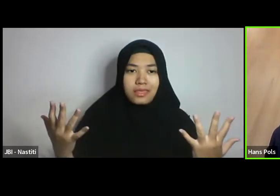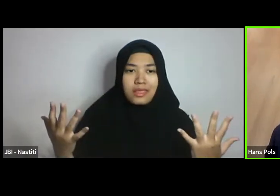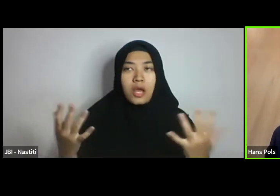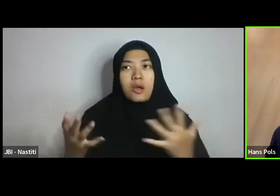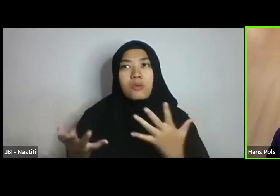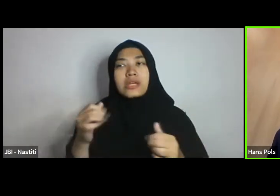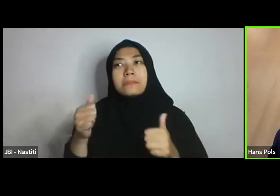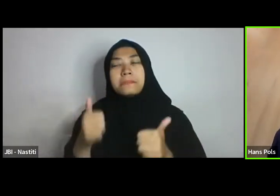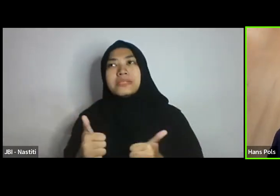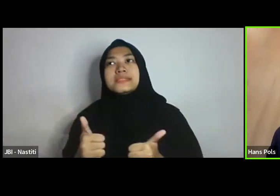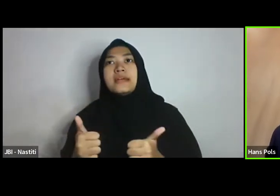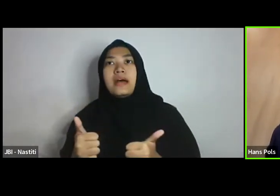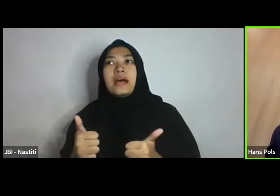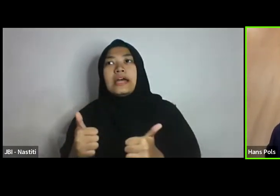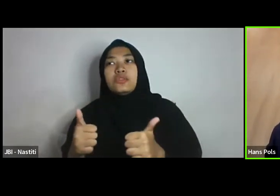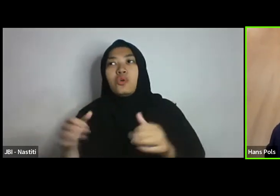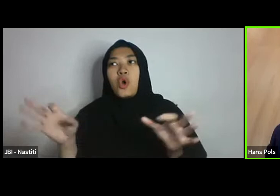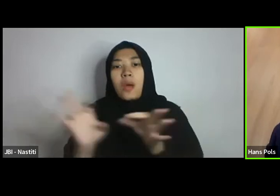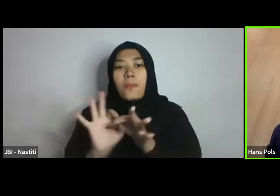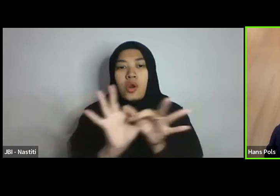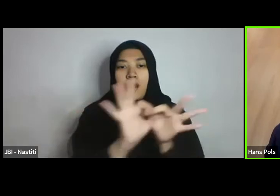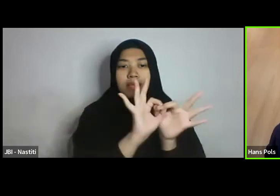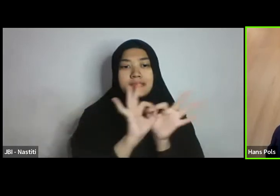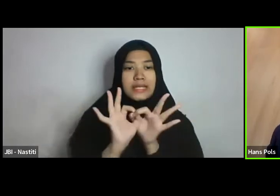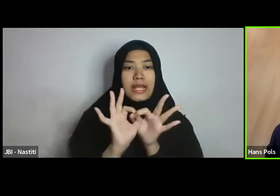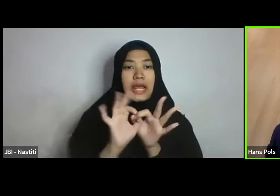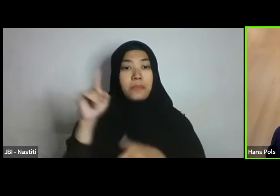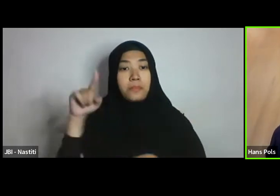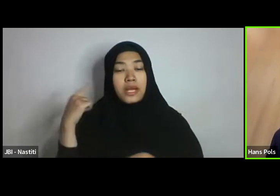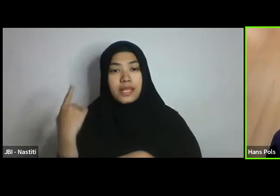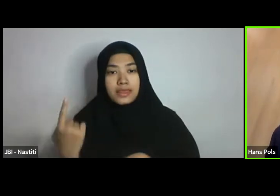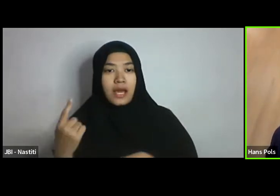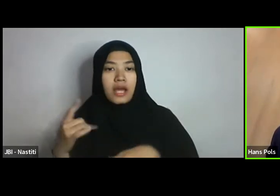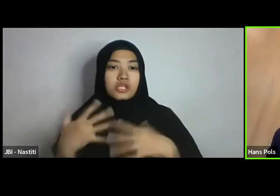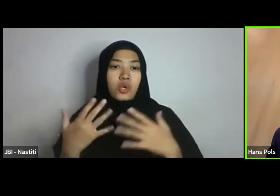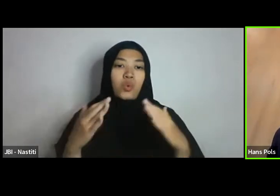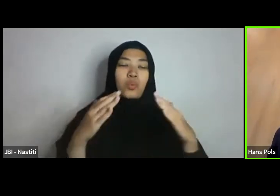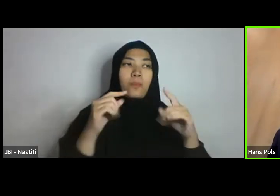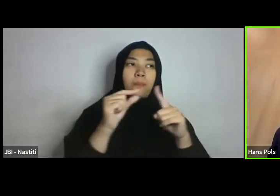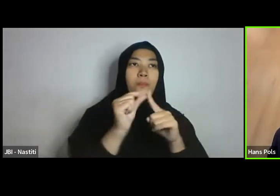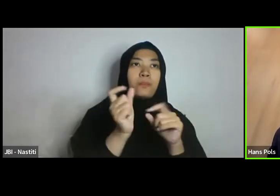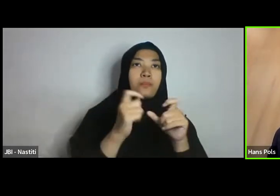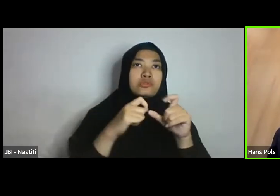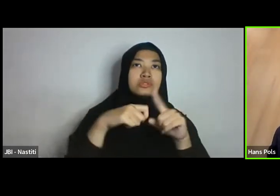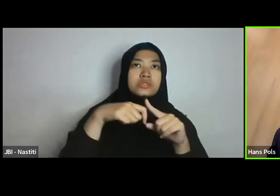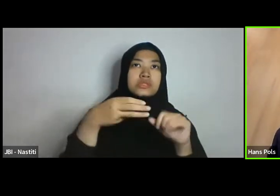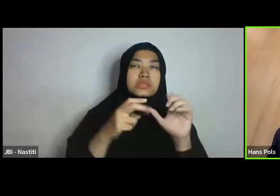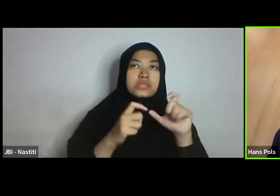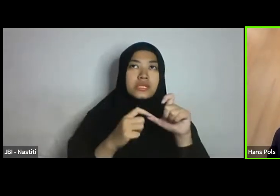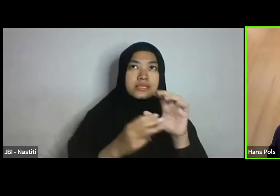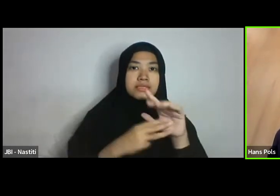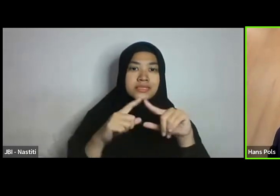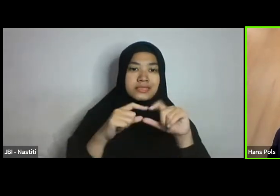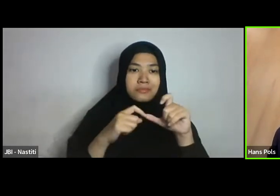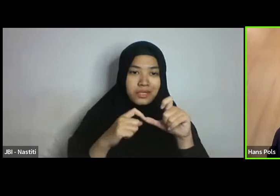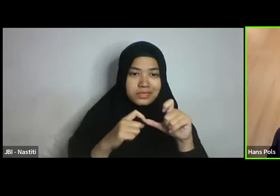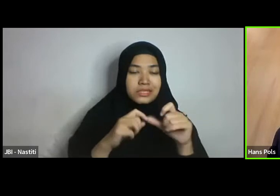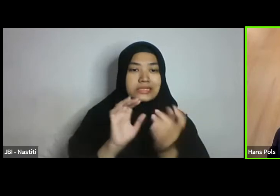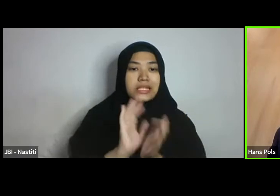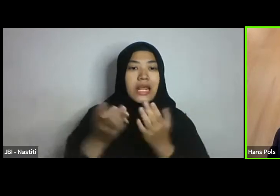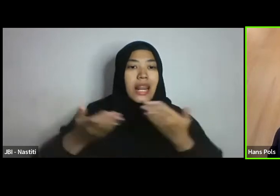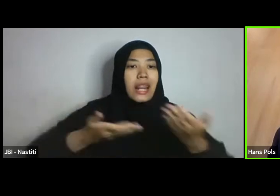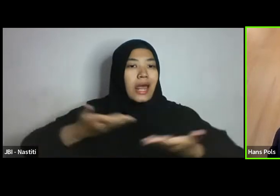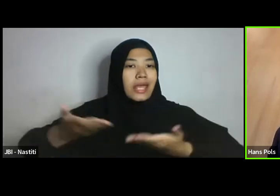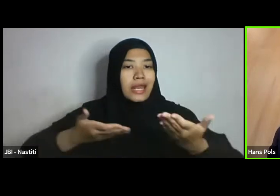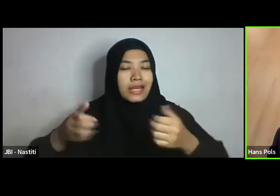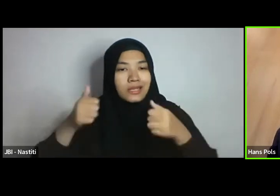that regular medical care was being provided. These things have to be accomplished on a local level, and they can be accomplished